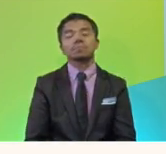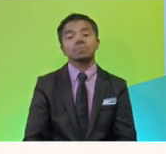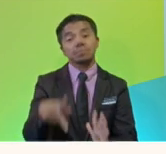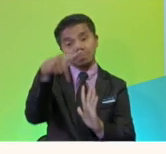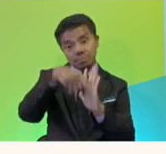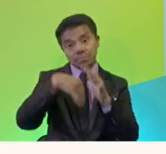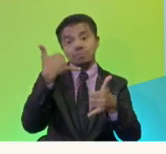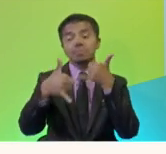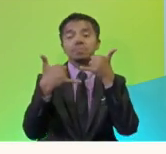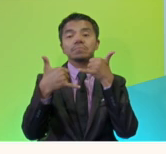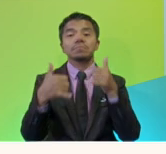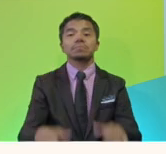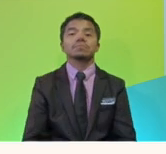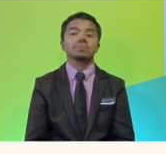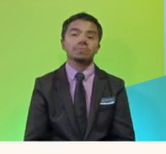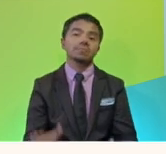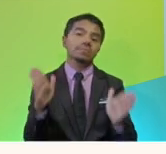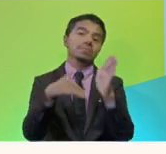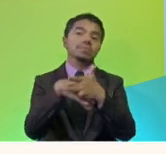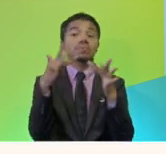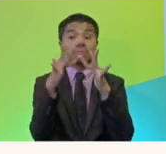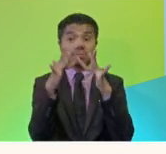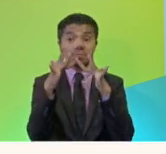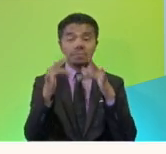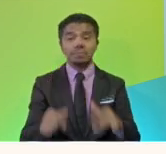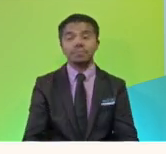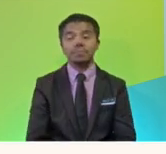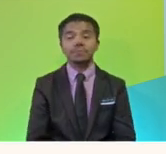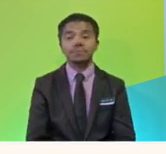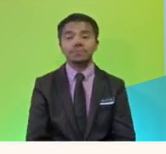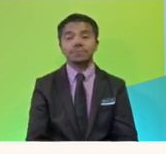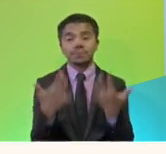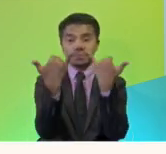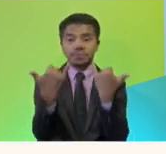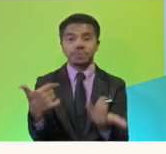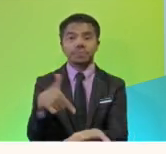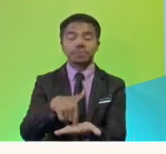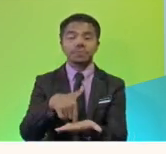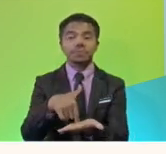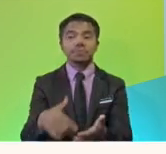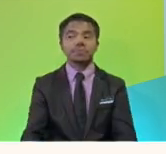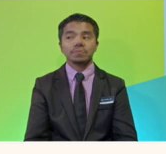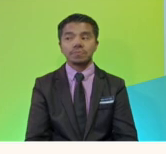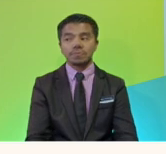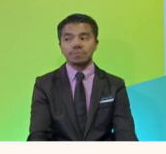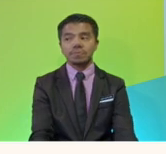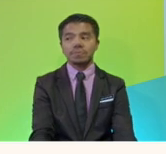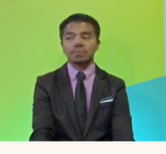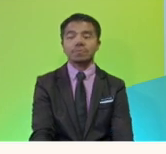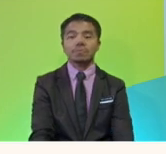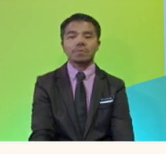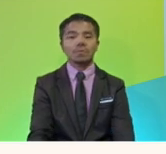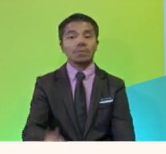our friends on the Google Meet to help us on this. Okay, now for example, we have Ramu is a good